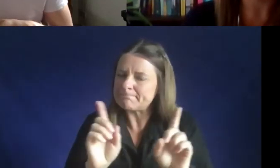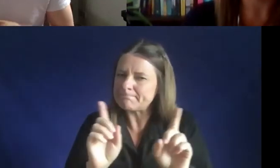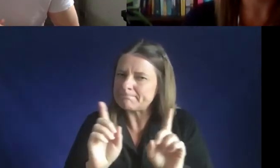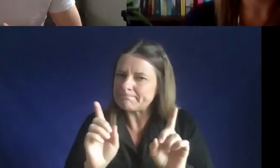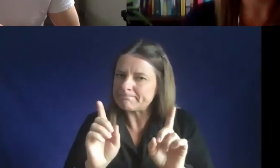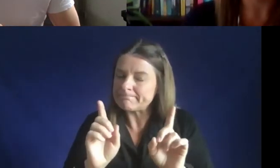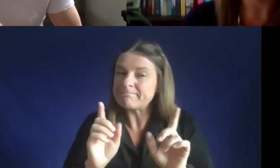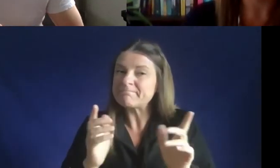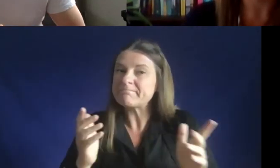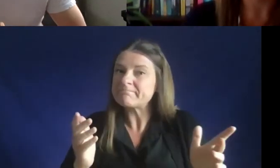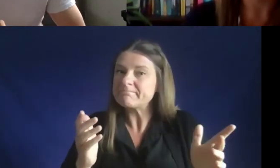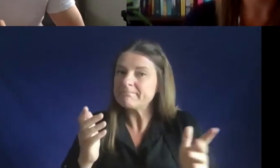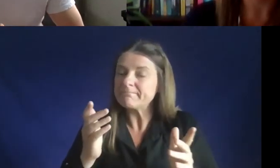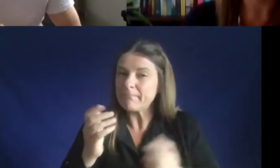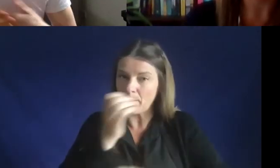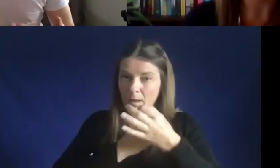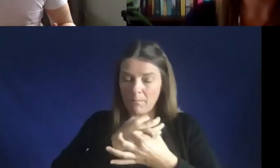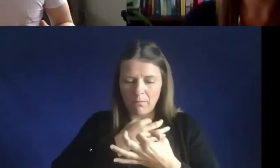I got interested in,